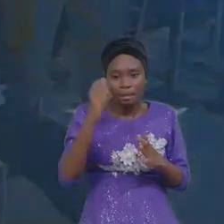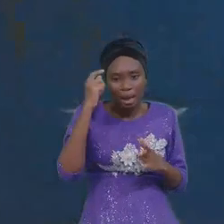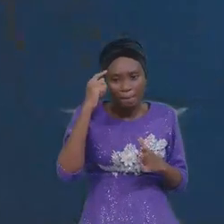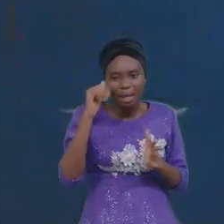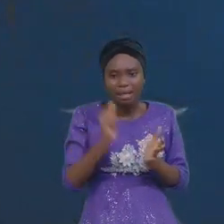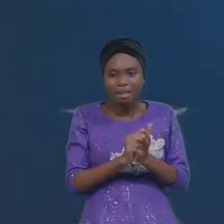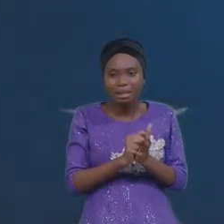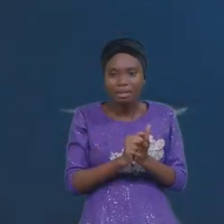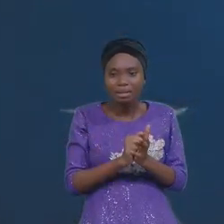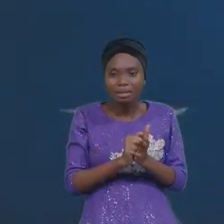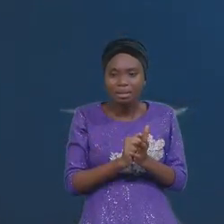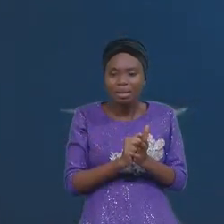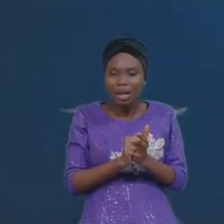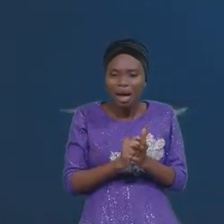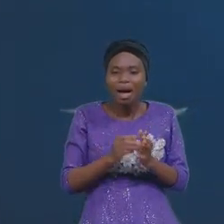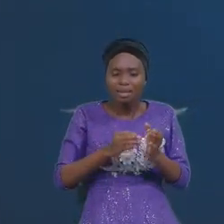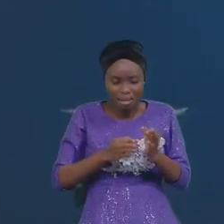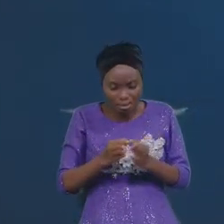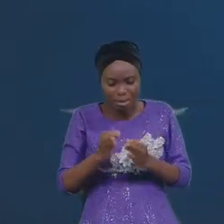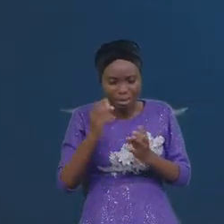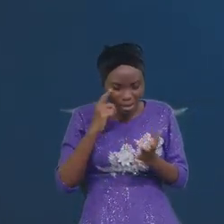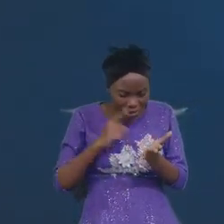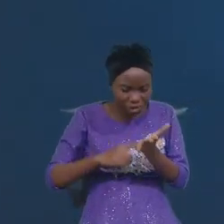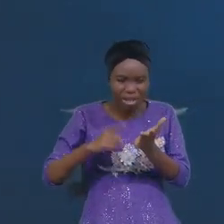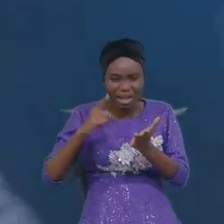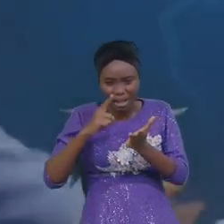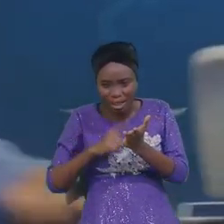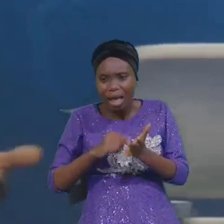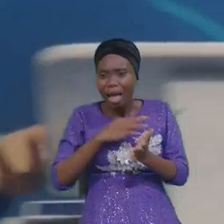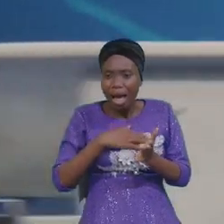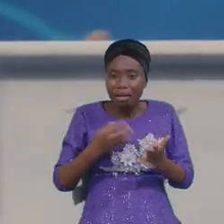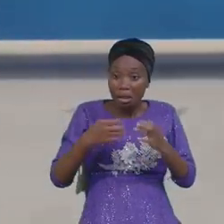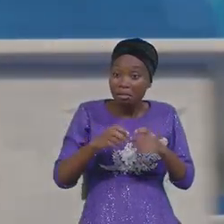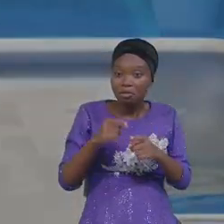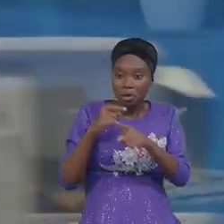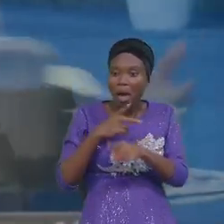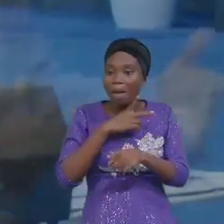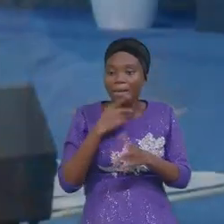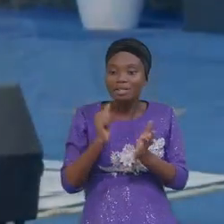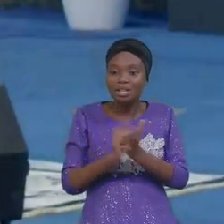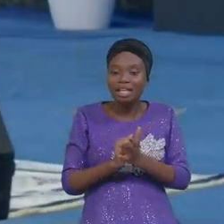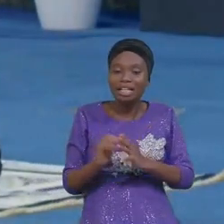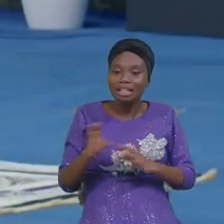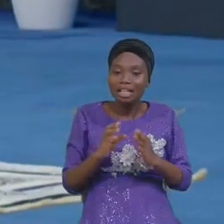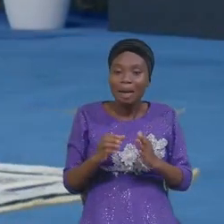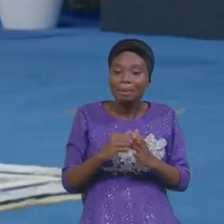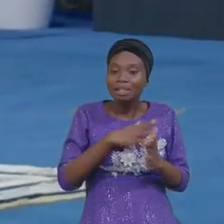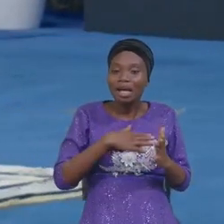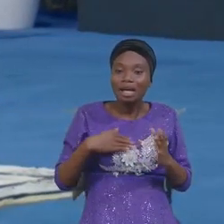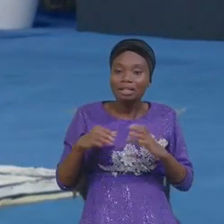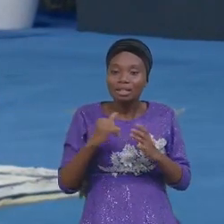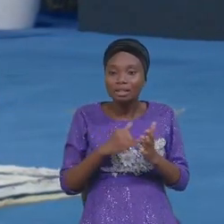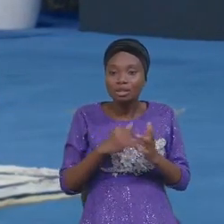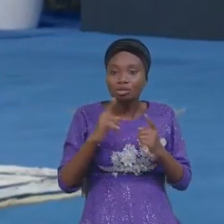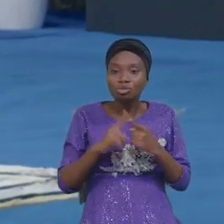still analyzing, and even me, that, you know, I did mathematics and I did it to, you know,